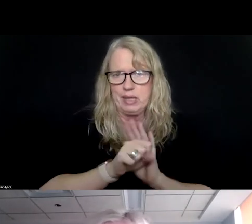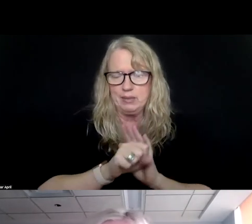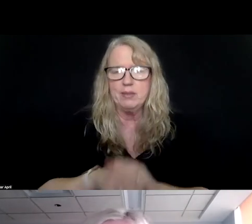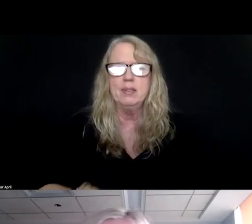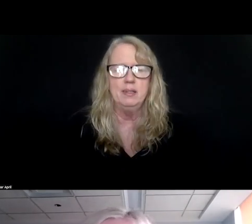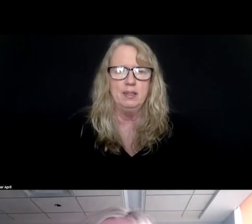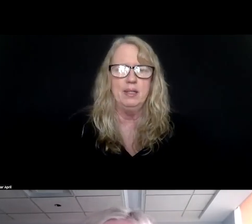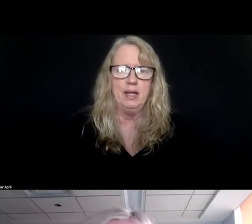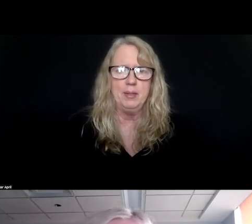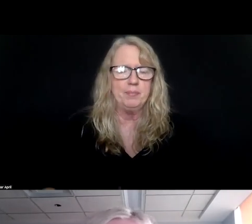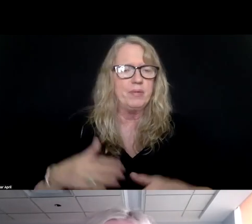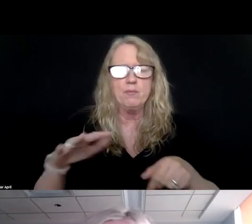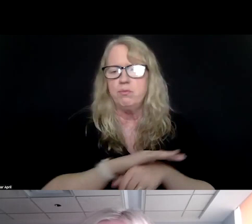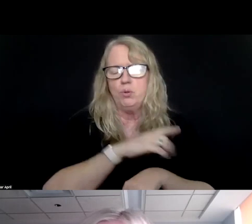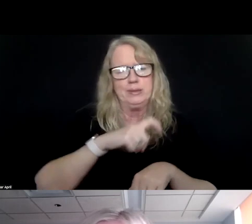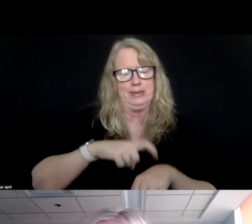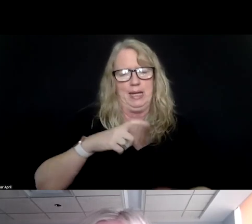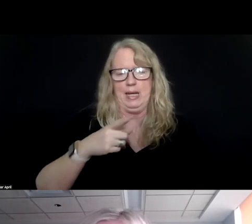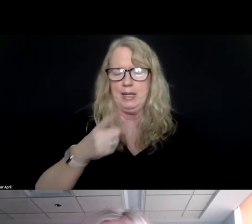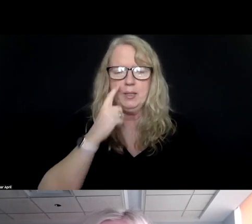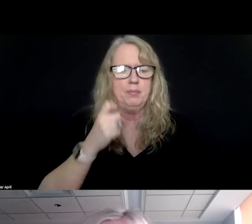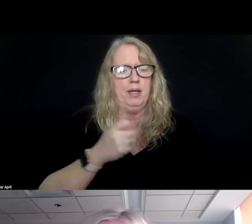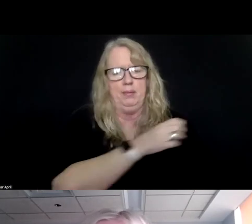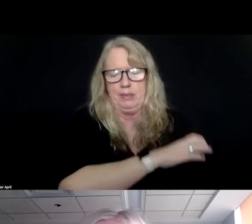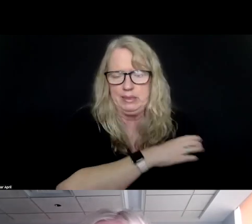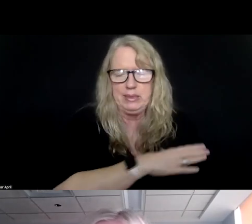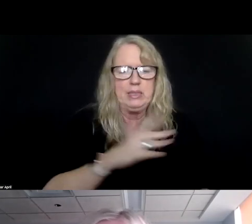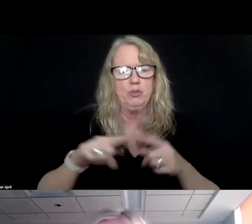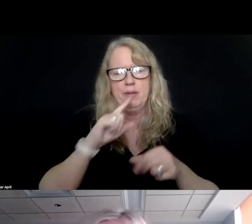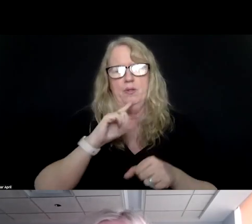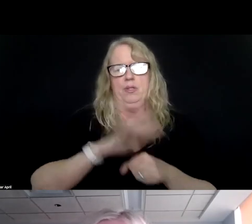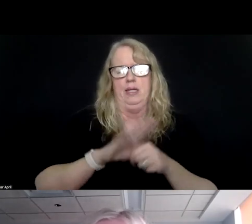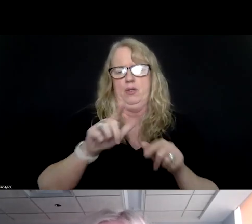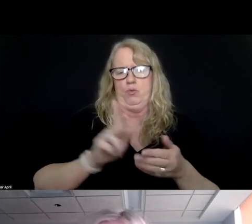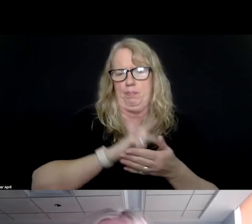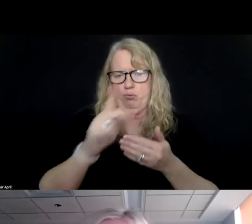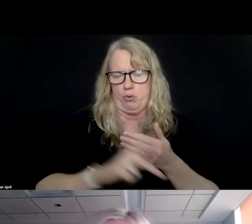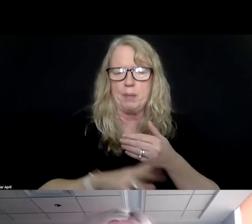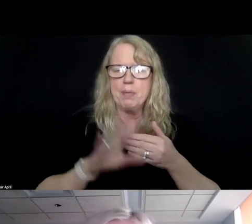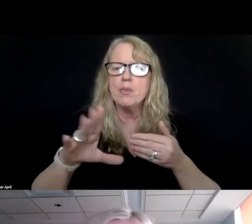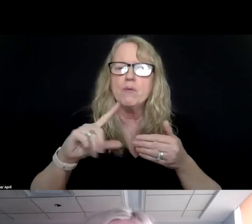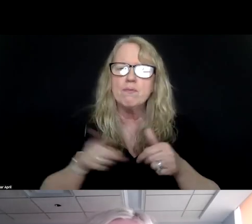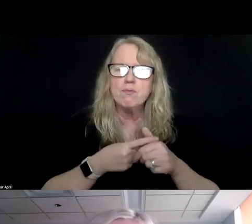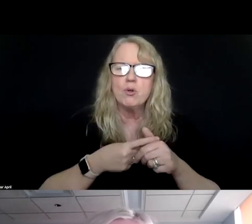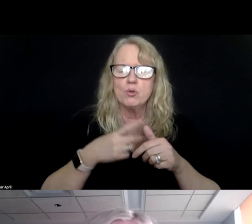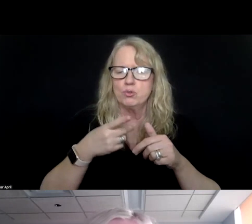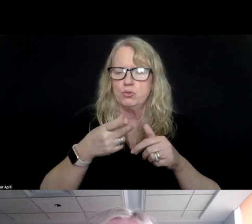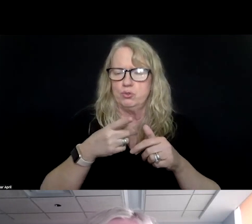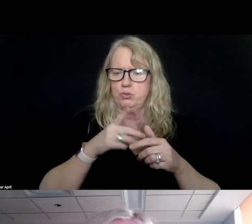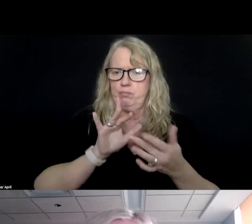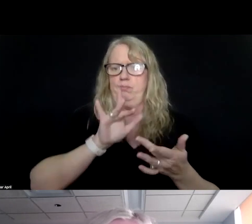a full-time clinician, a care coordinator that are dedicated to the program, and they are the first point of contact